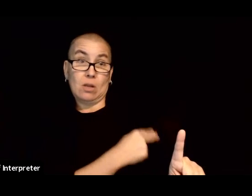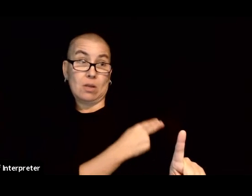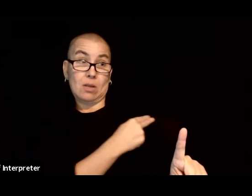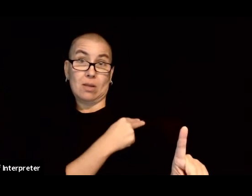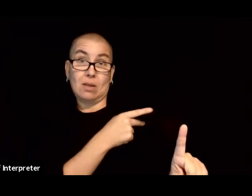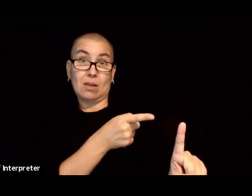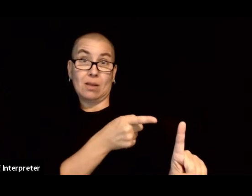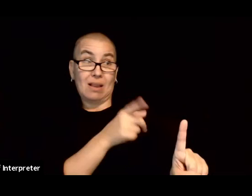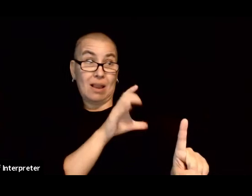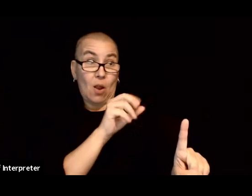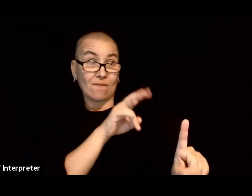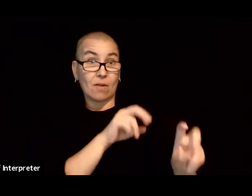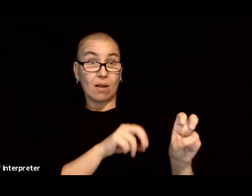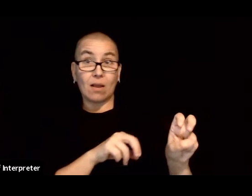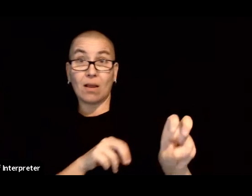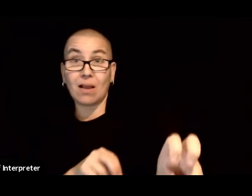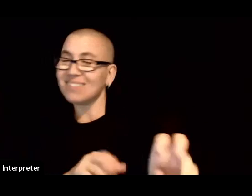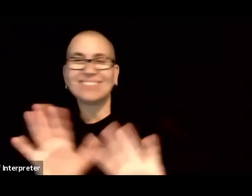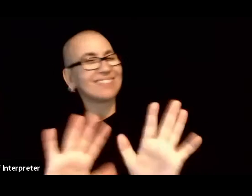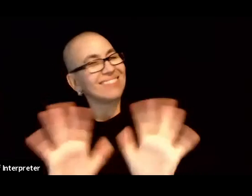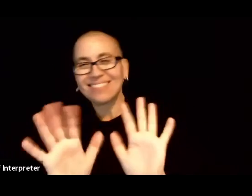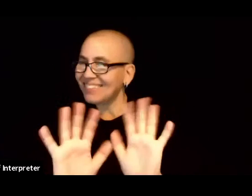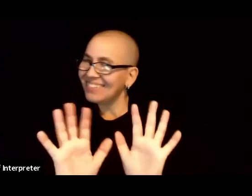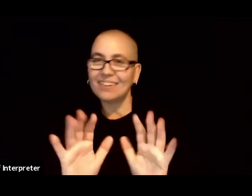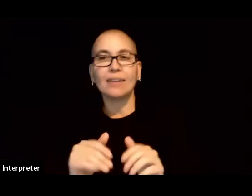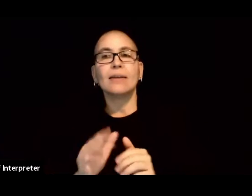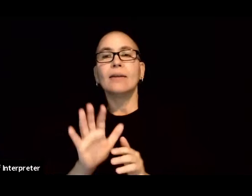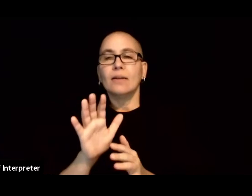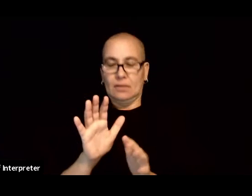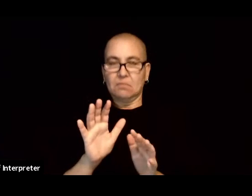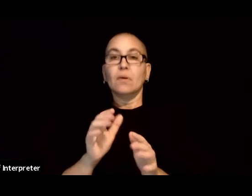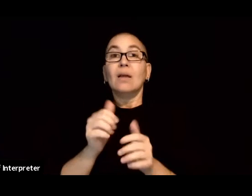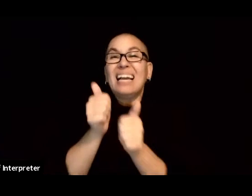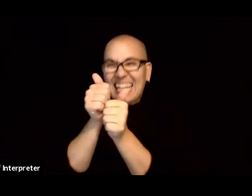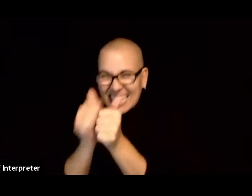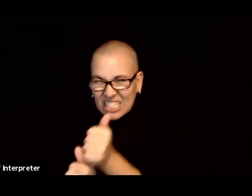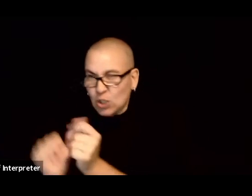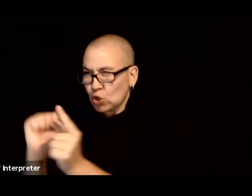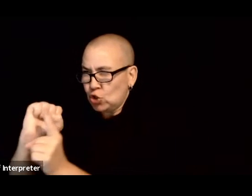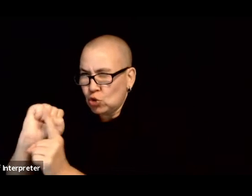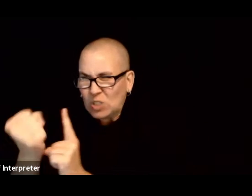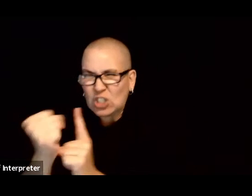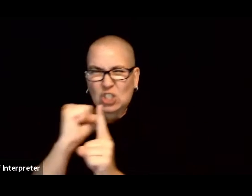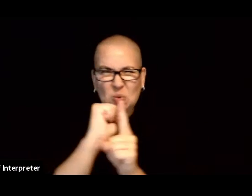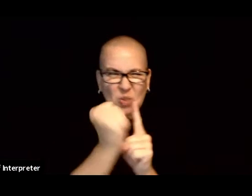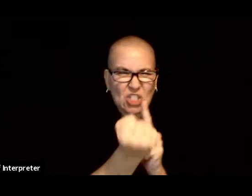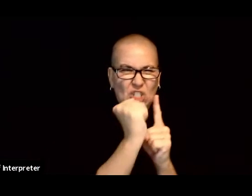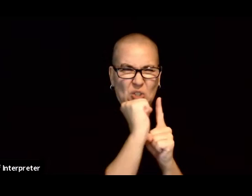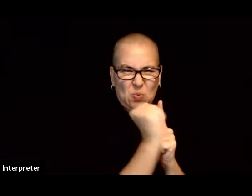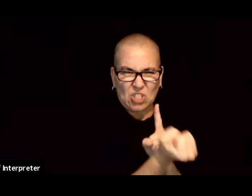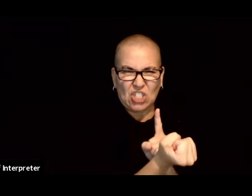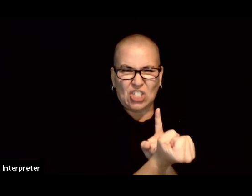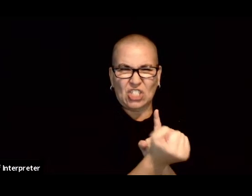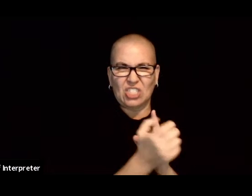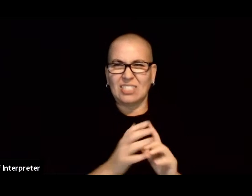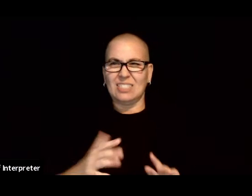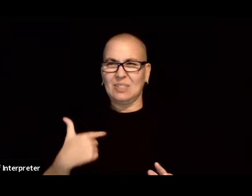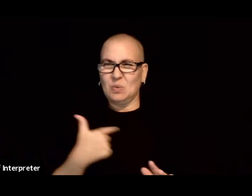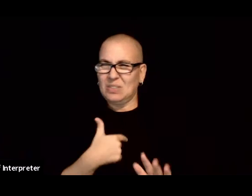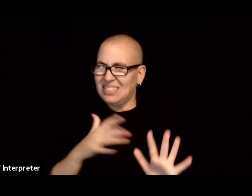at every single situation. And I believe there was only one situation in which we